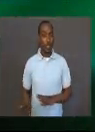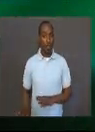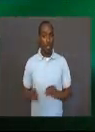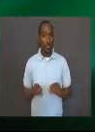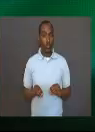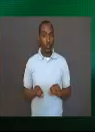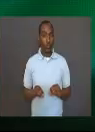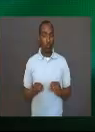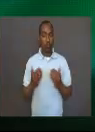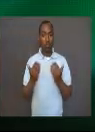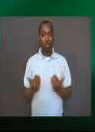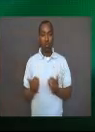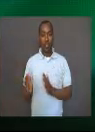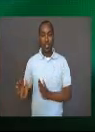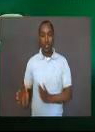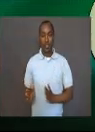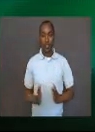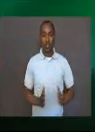Students, let's get ready.